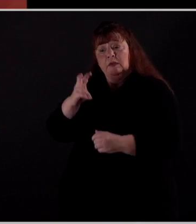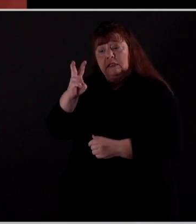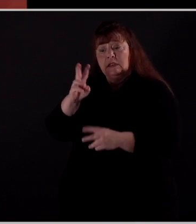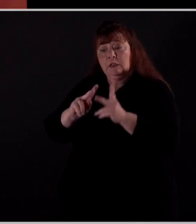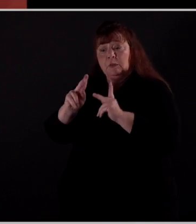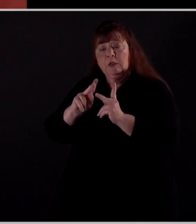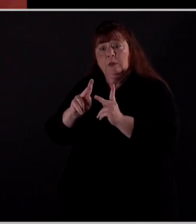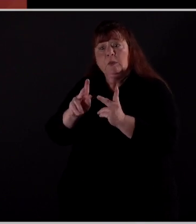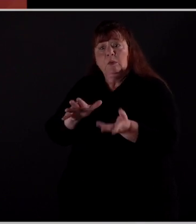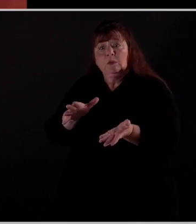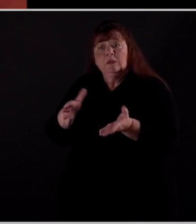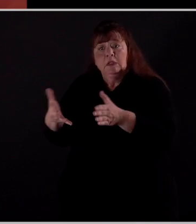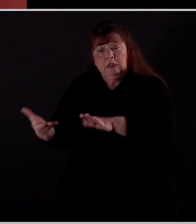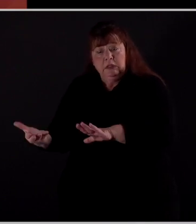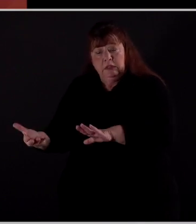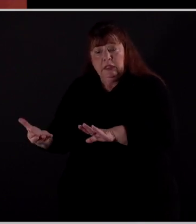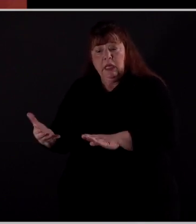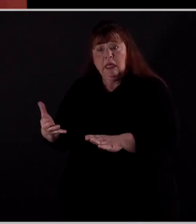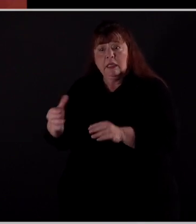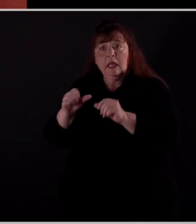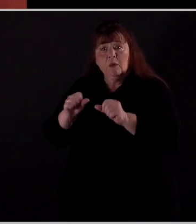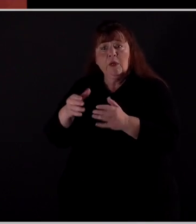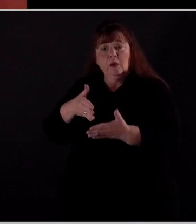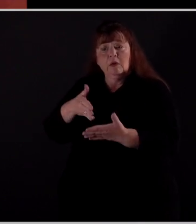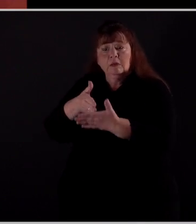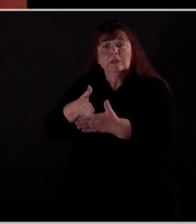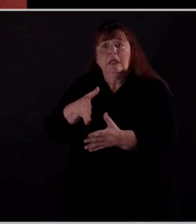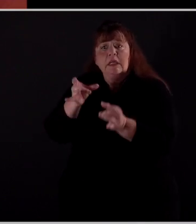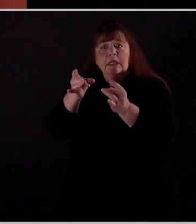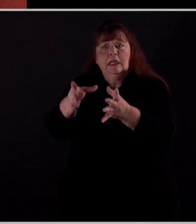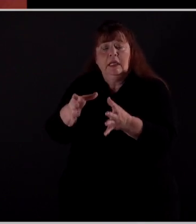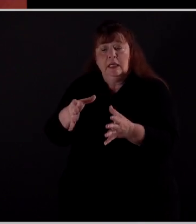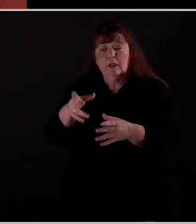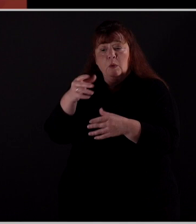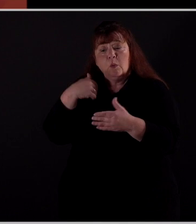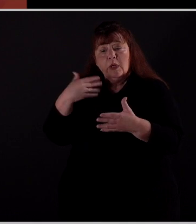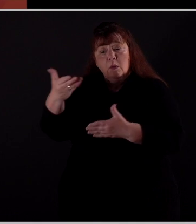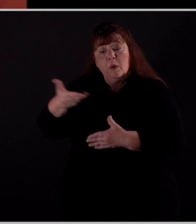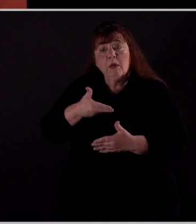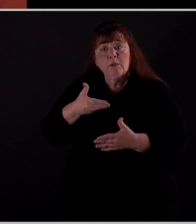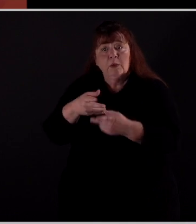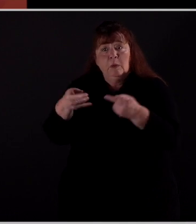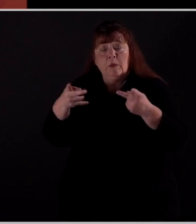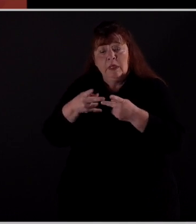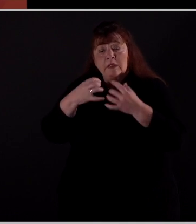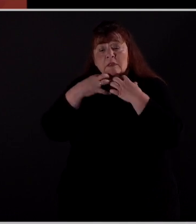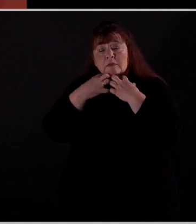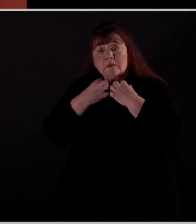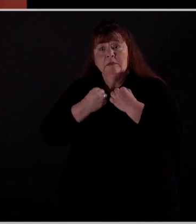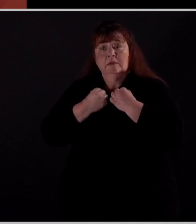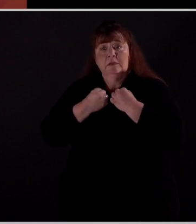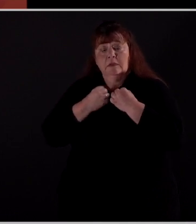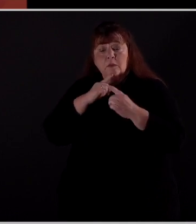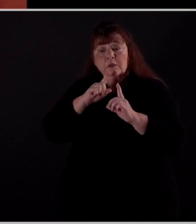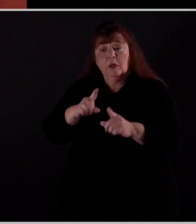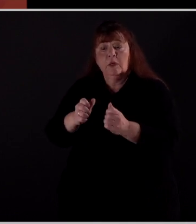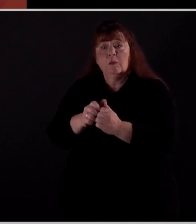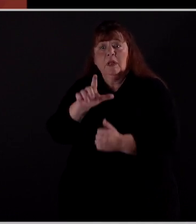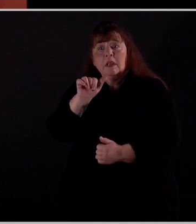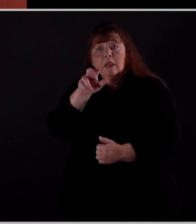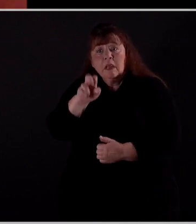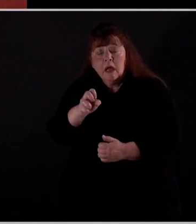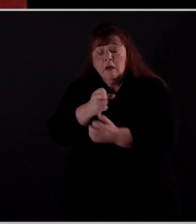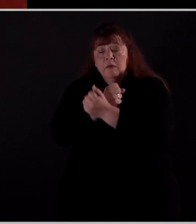comes to our doorstep or into our place of sanctuary. We will respond with love, we will respond with compassion, and we will respond